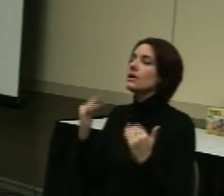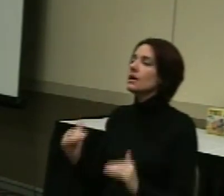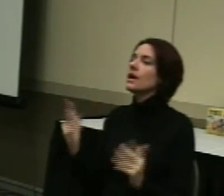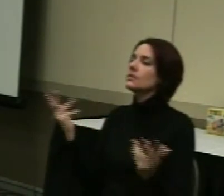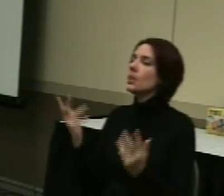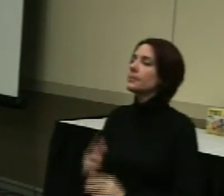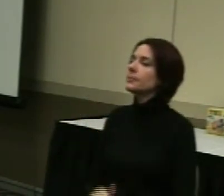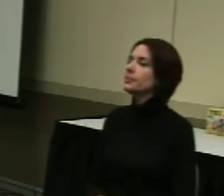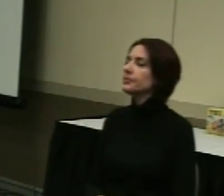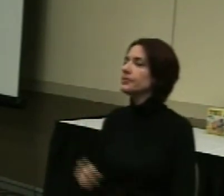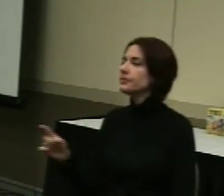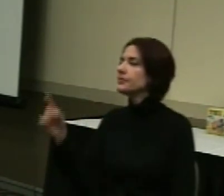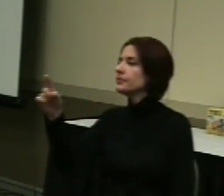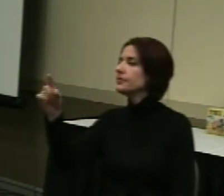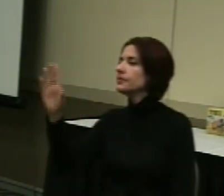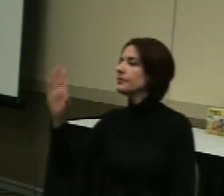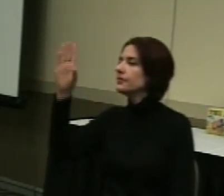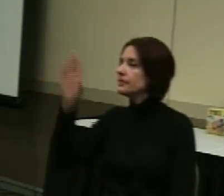Yes.